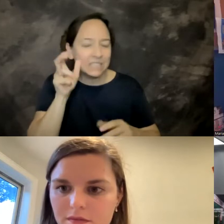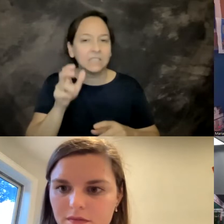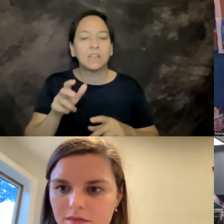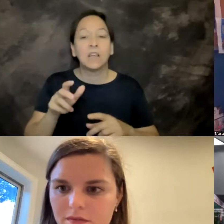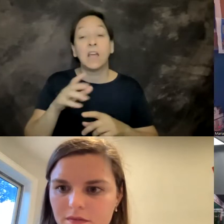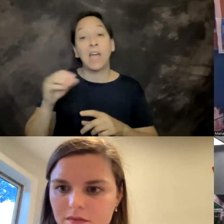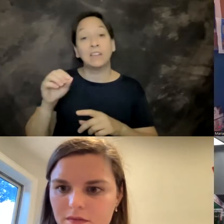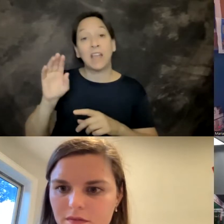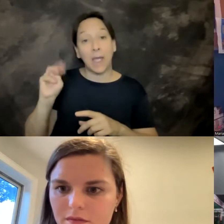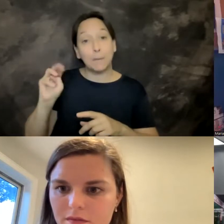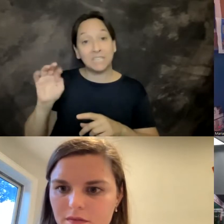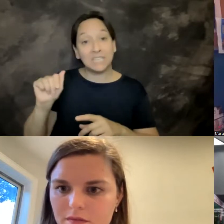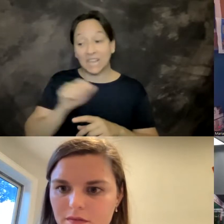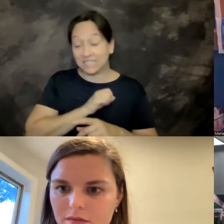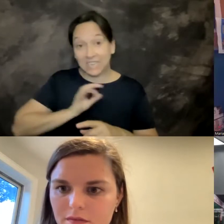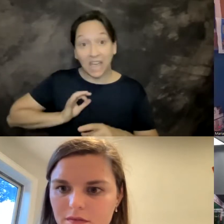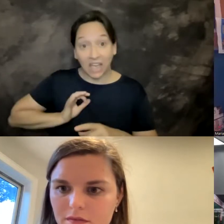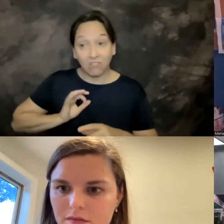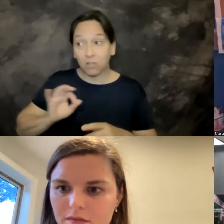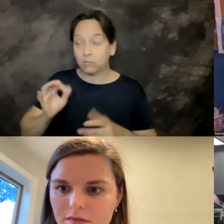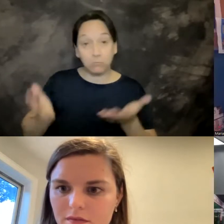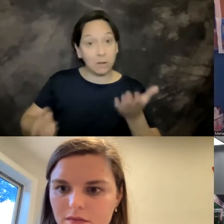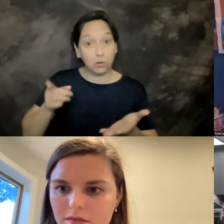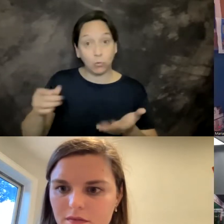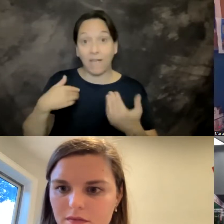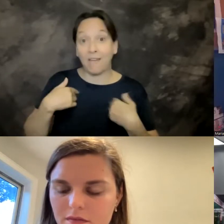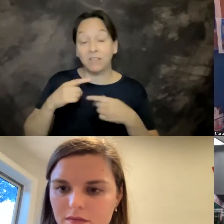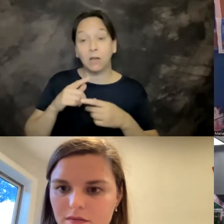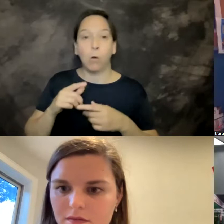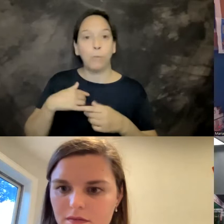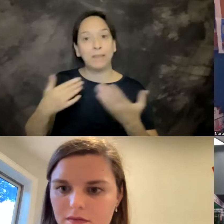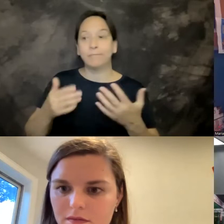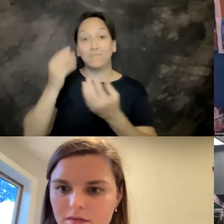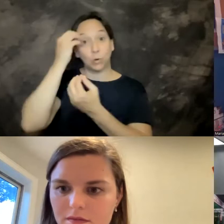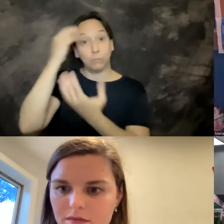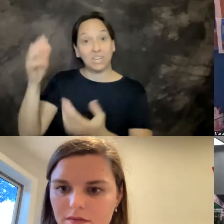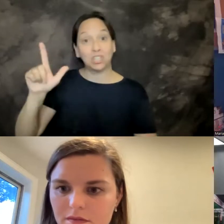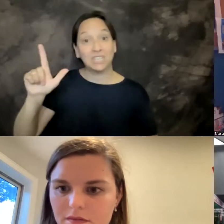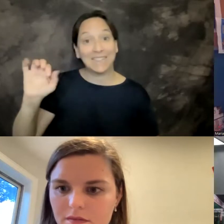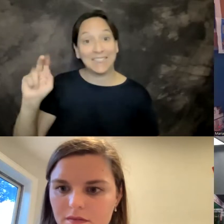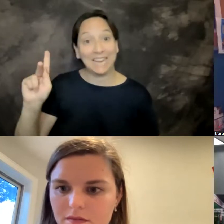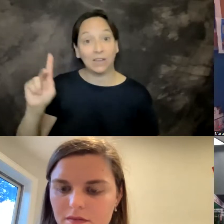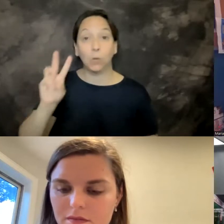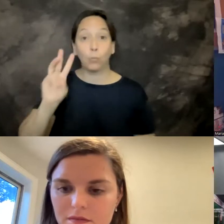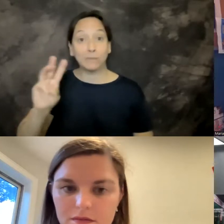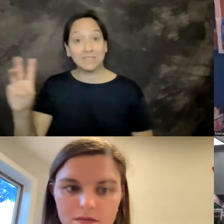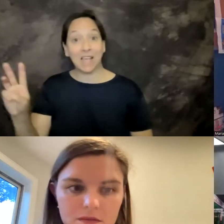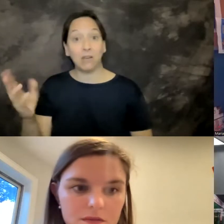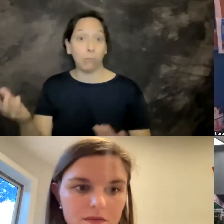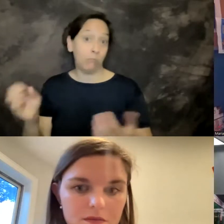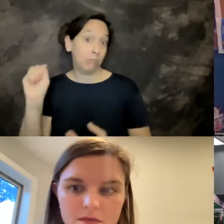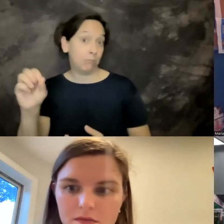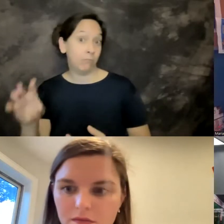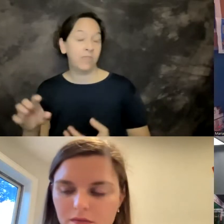to share some of the different links that we are talking about. For example, one question that I've seen come up a couple of times is, what is the